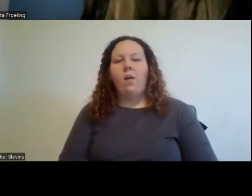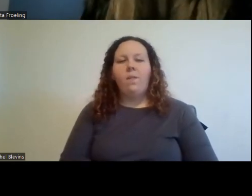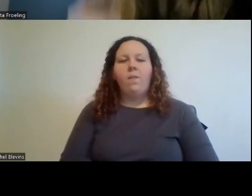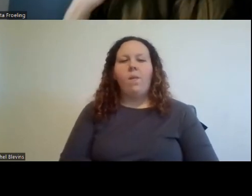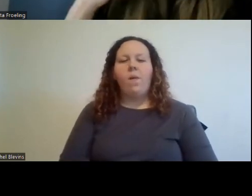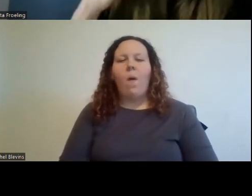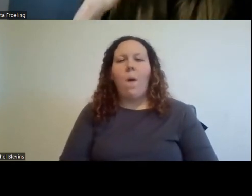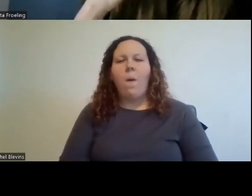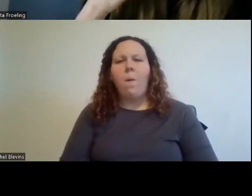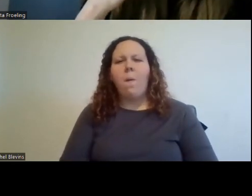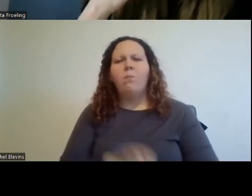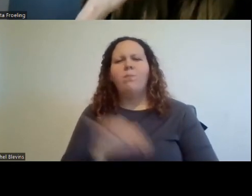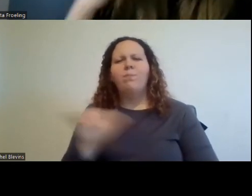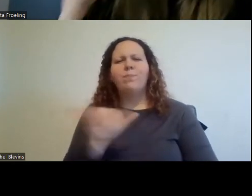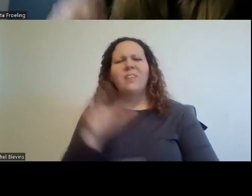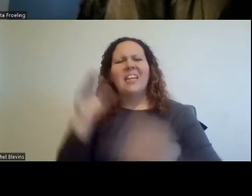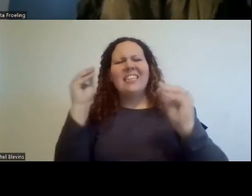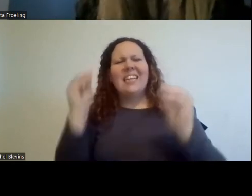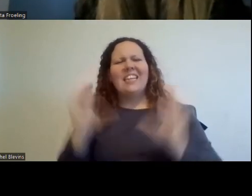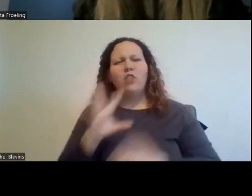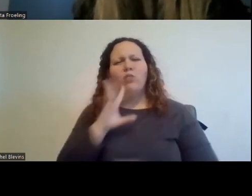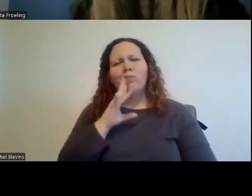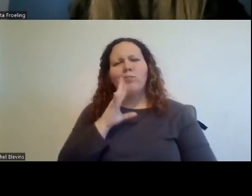Because it's like the teacher speaking in your ear.